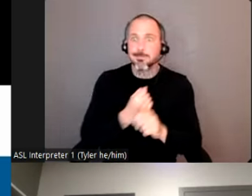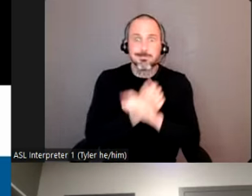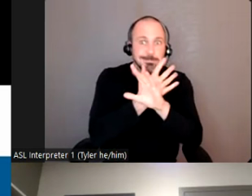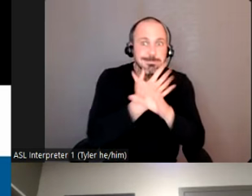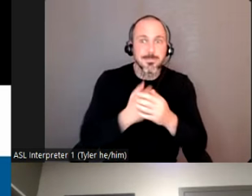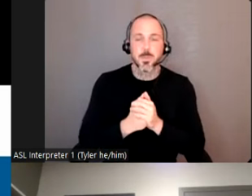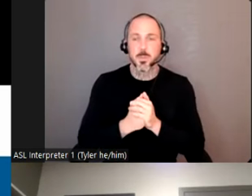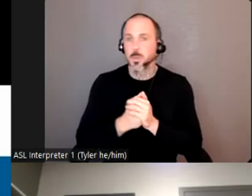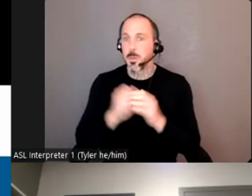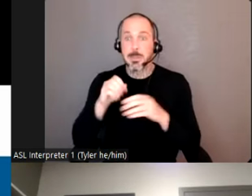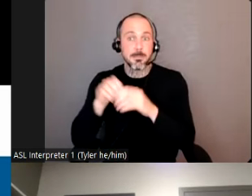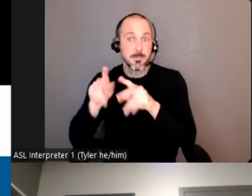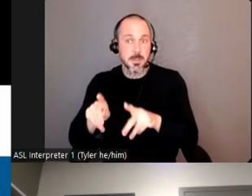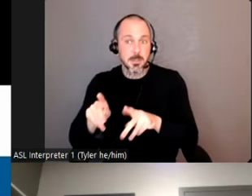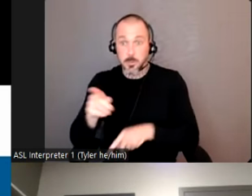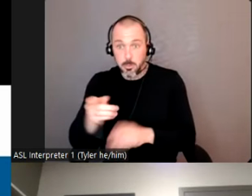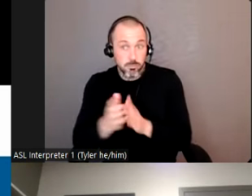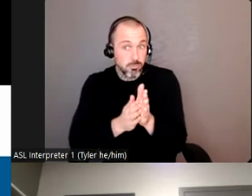presentation, certainly reach out to us. Next slide.